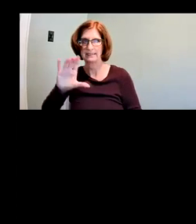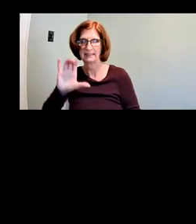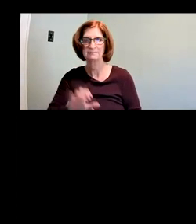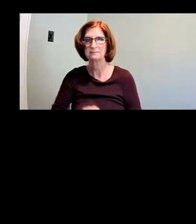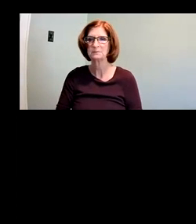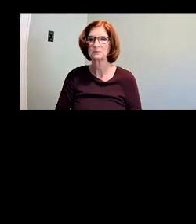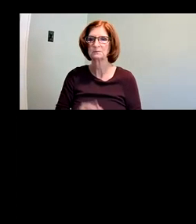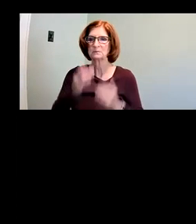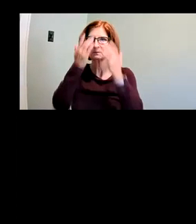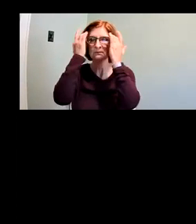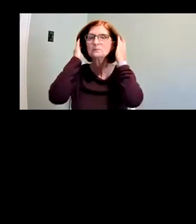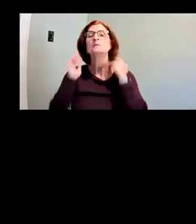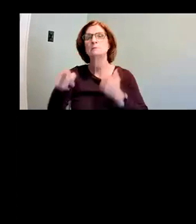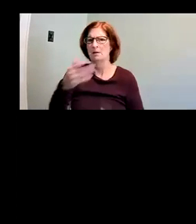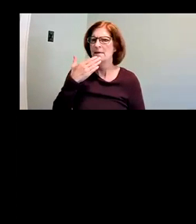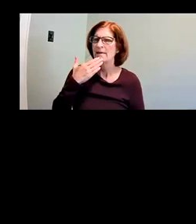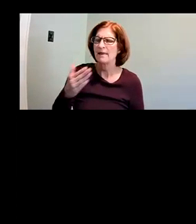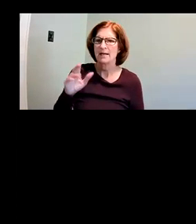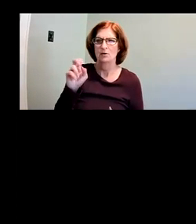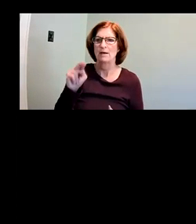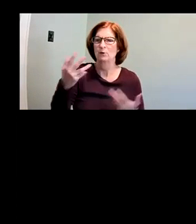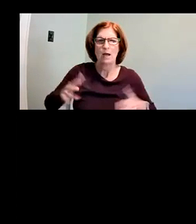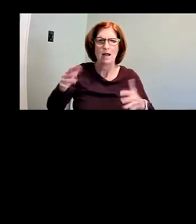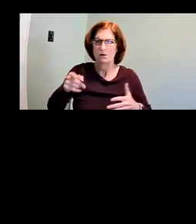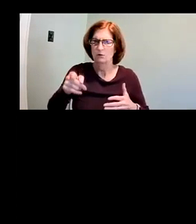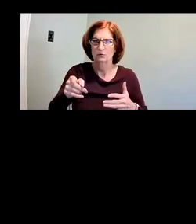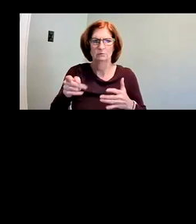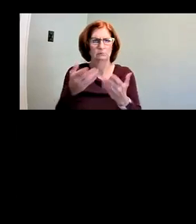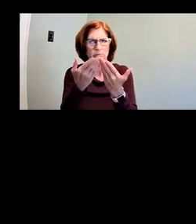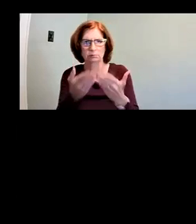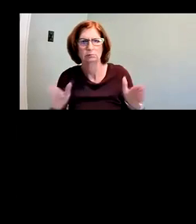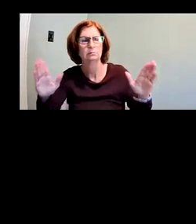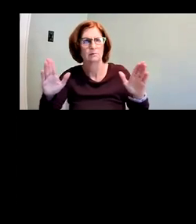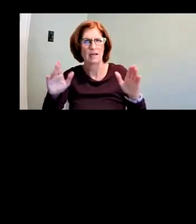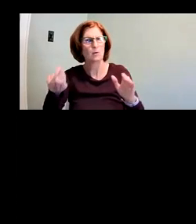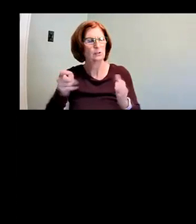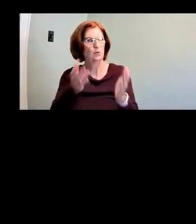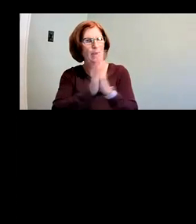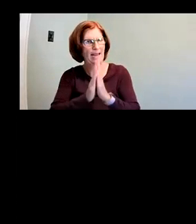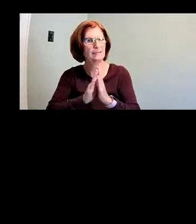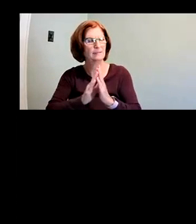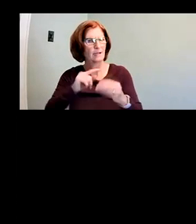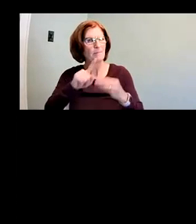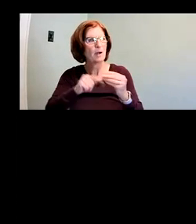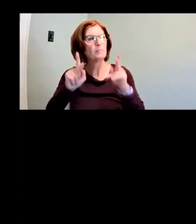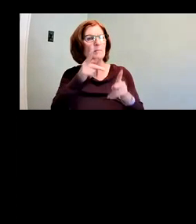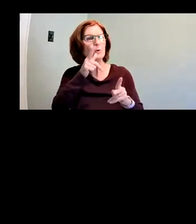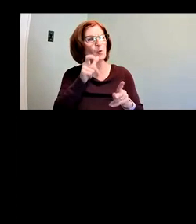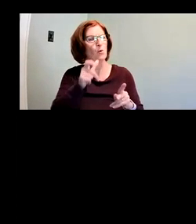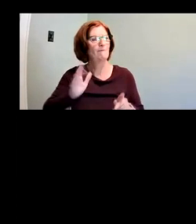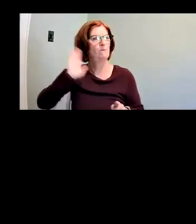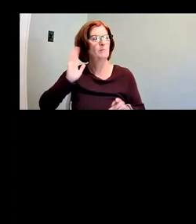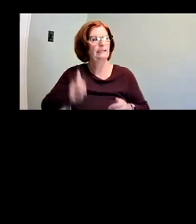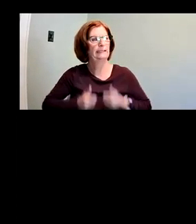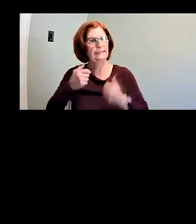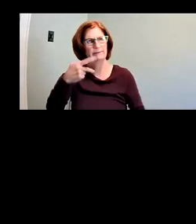Thanks, Evan, for that very thorough overview. I was actually going to ask about the Penn Plaza placement, so I appreciate the update